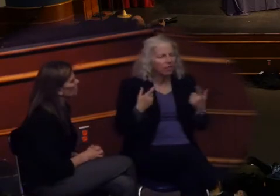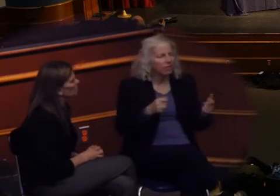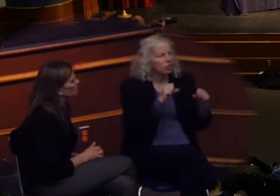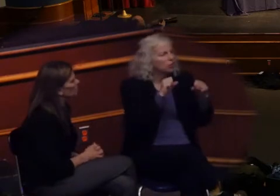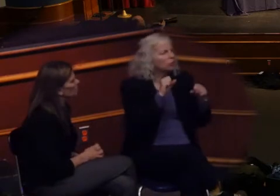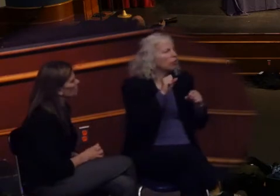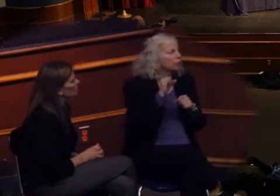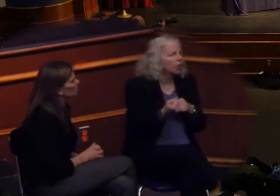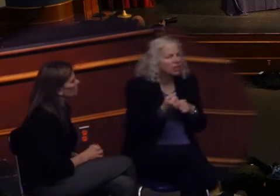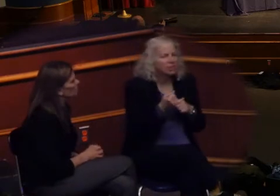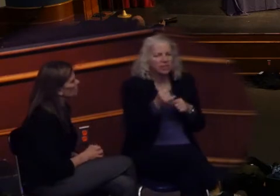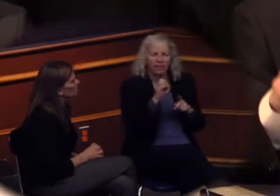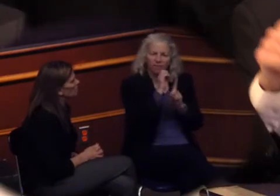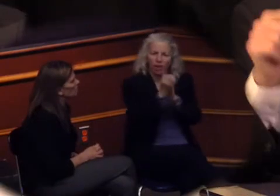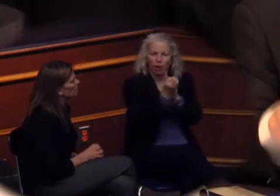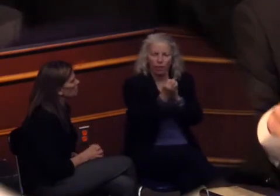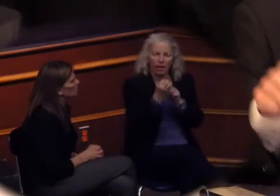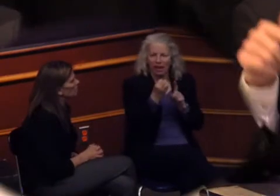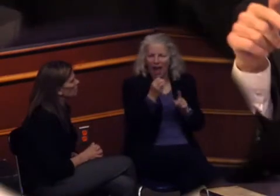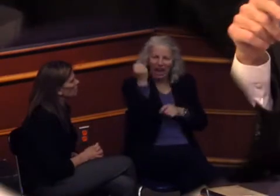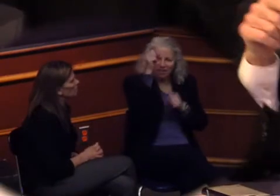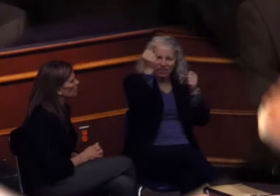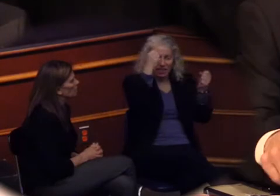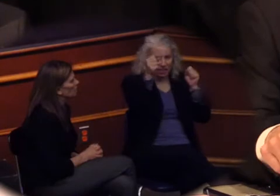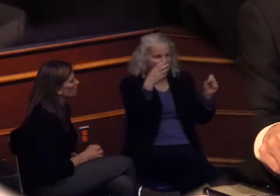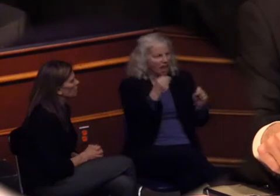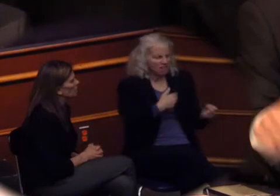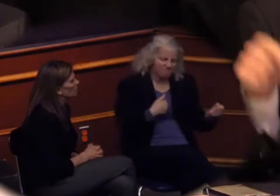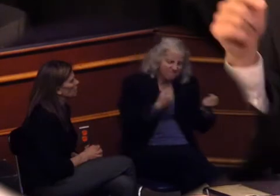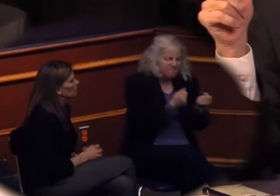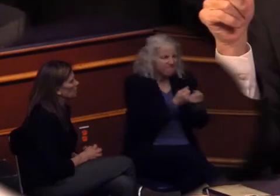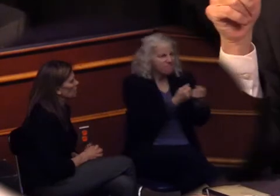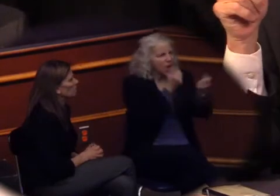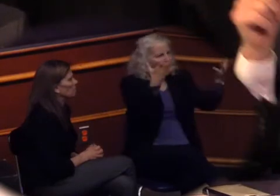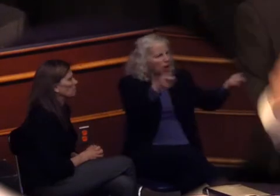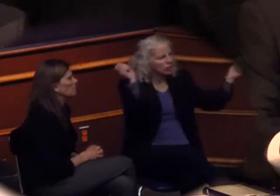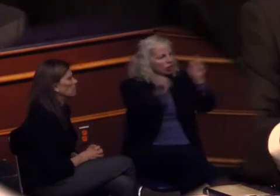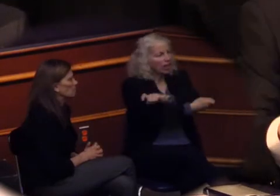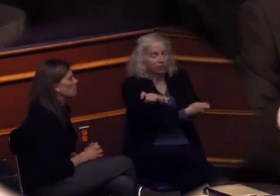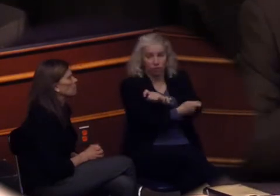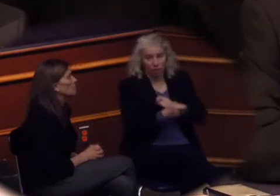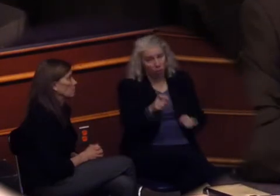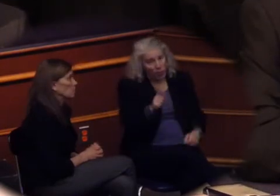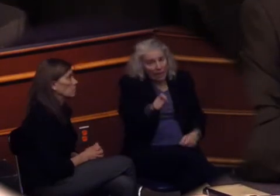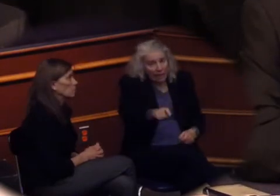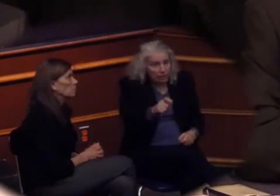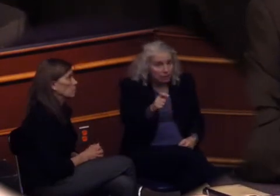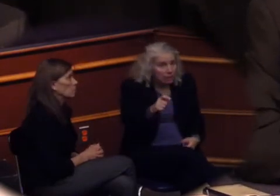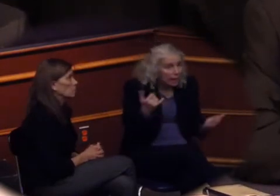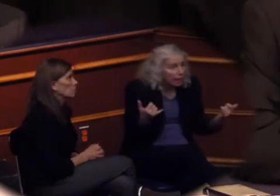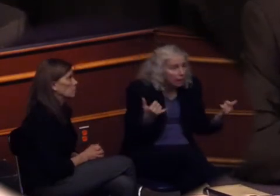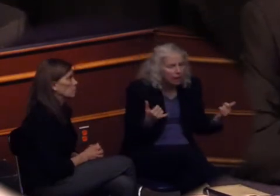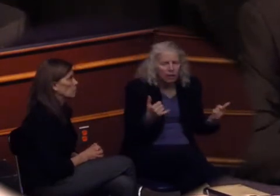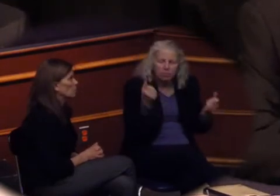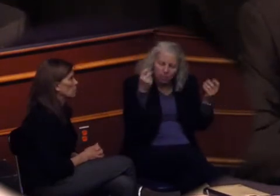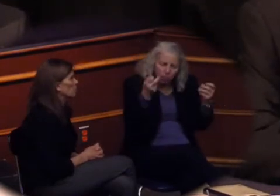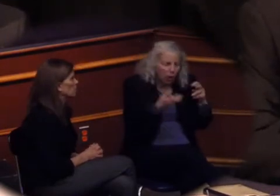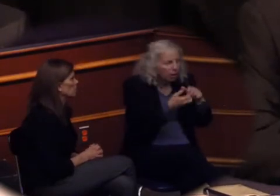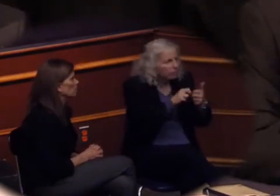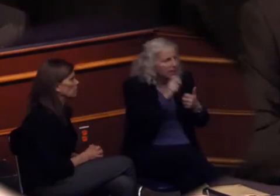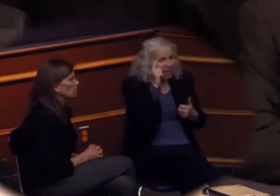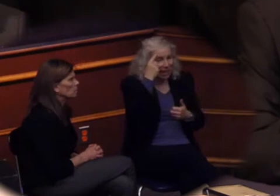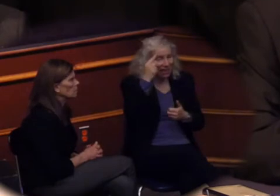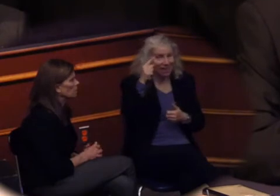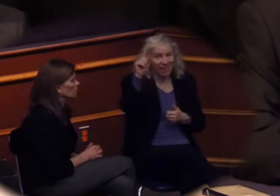activist who is a fiery advocate for change, which I think we need today. There are problems in this state that the